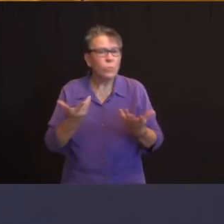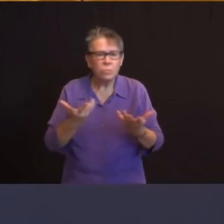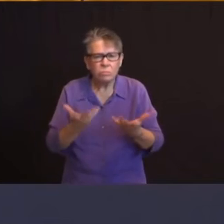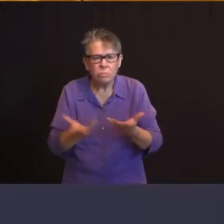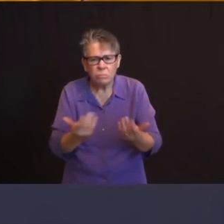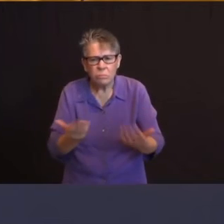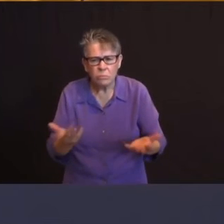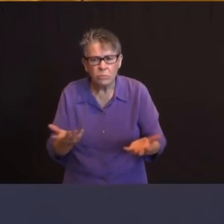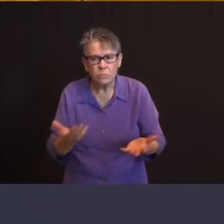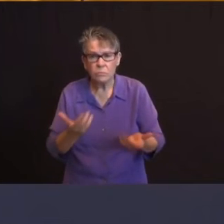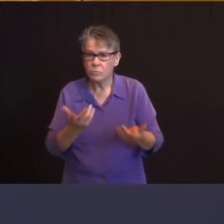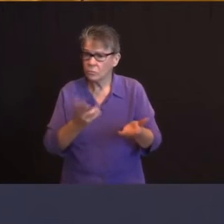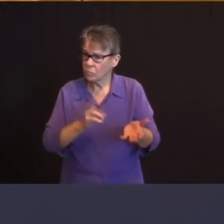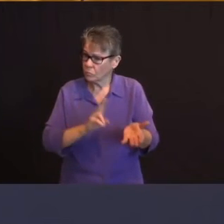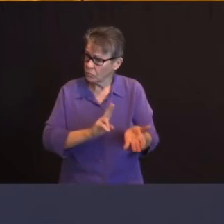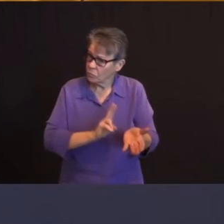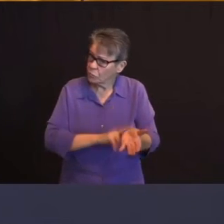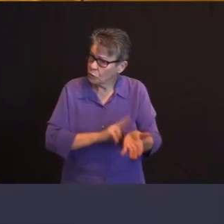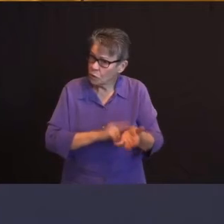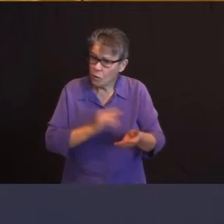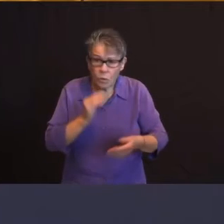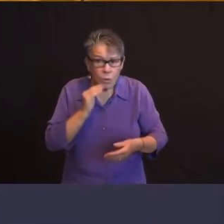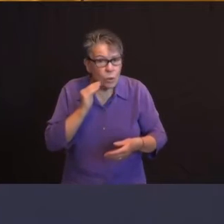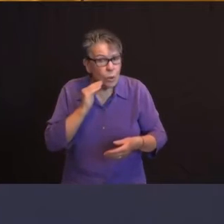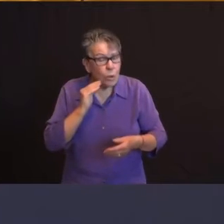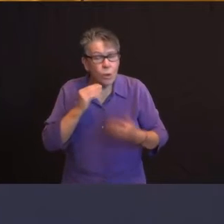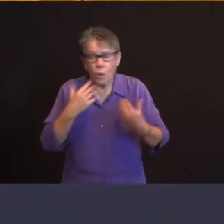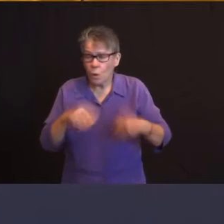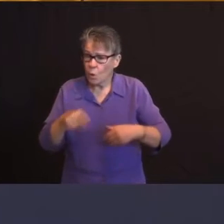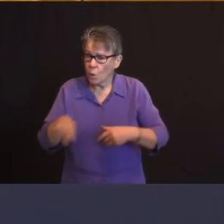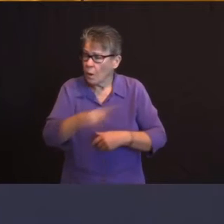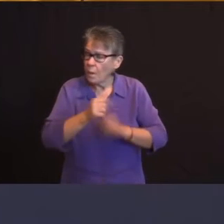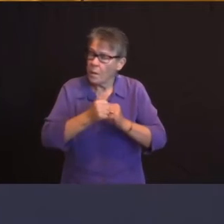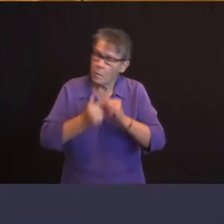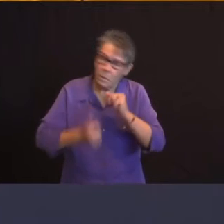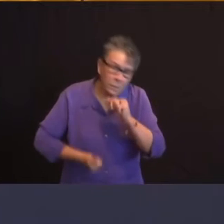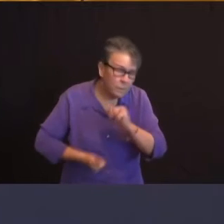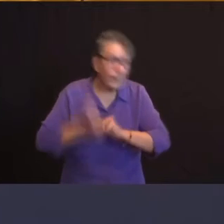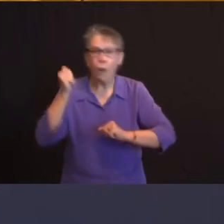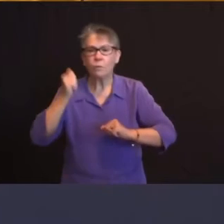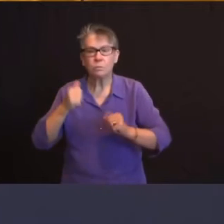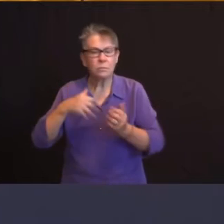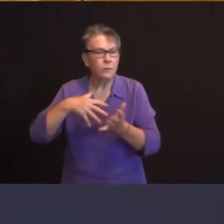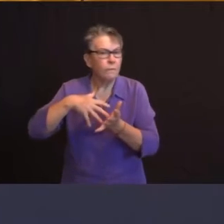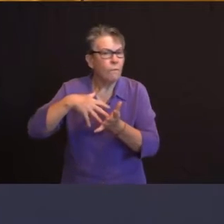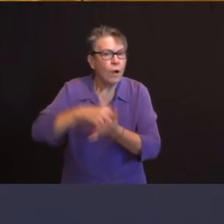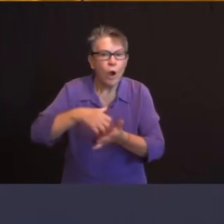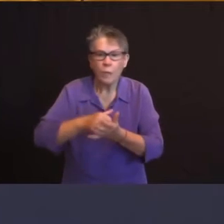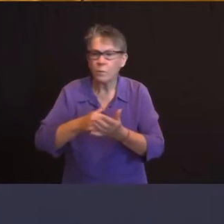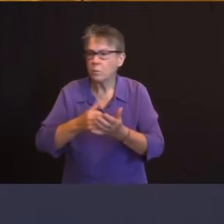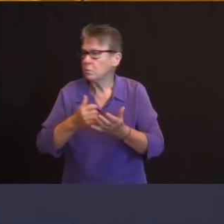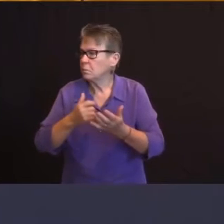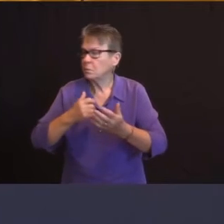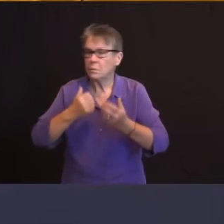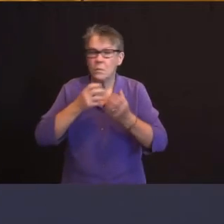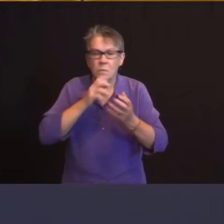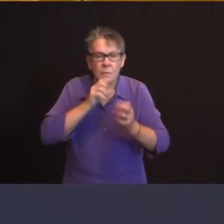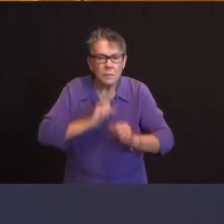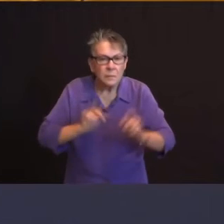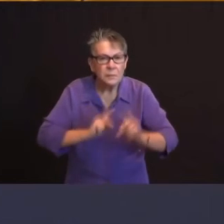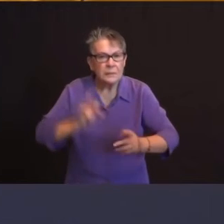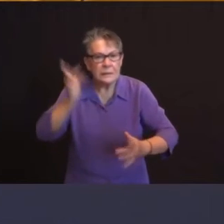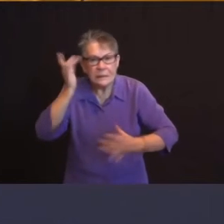doing to prevent a big spike up in this area? And are you confident we won't have a similar kind of surge that we saw in the spring? Thank